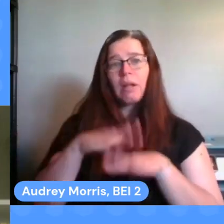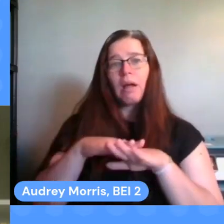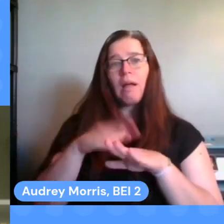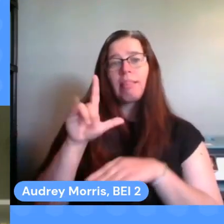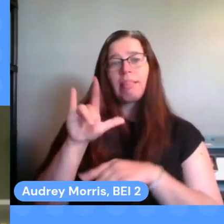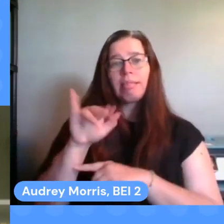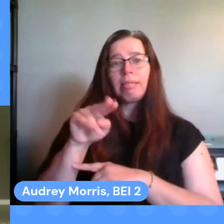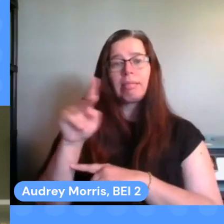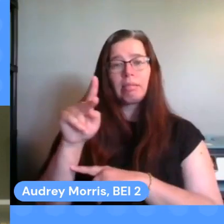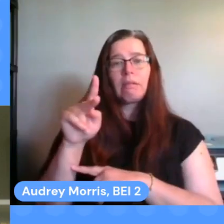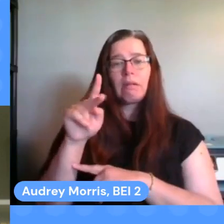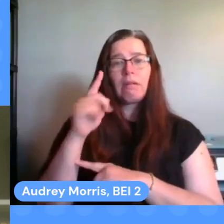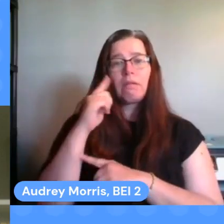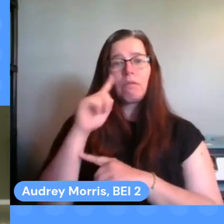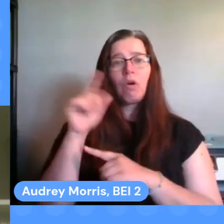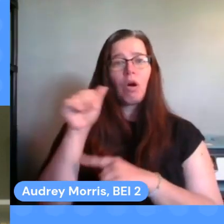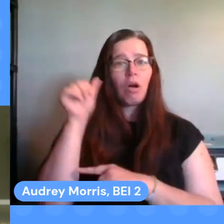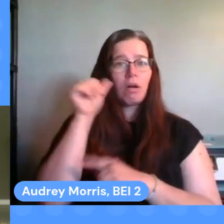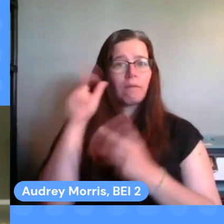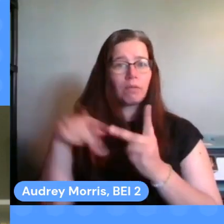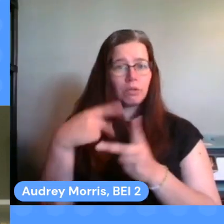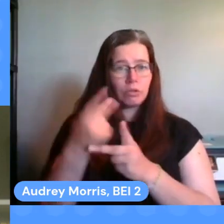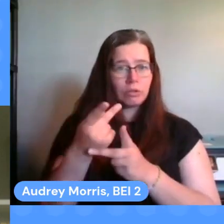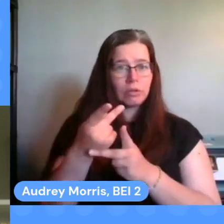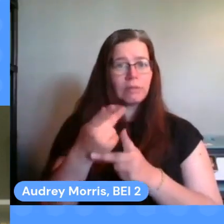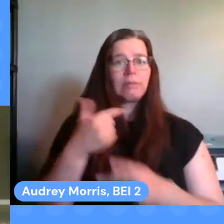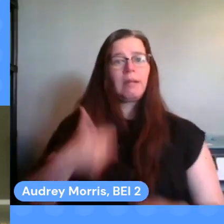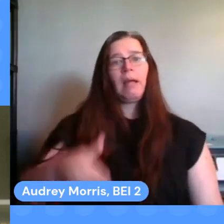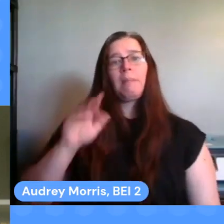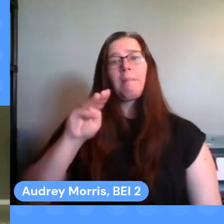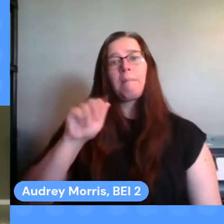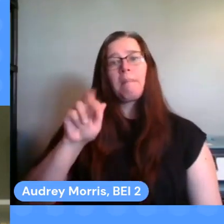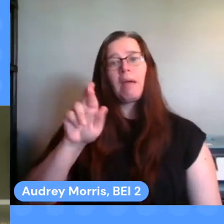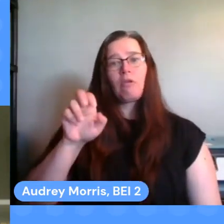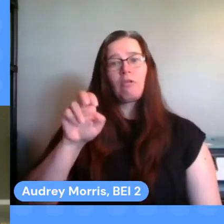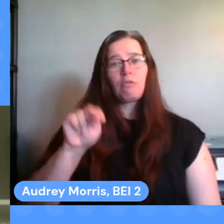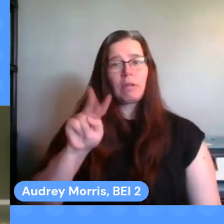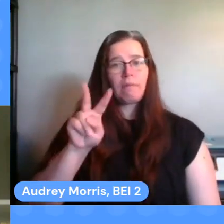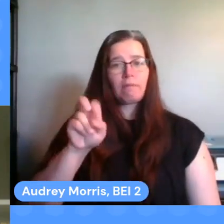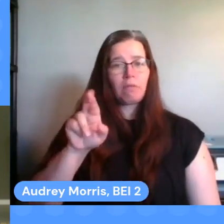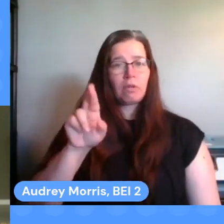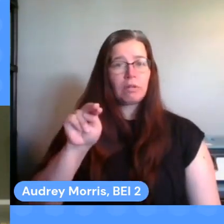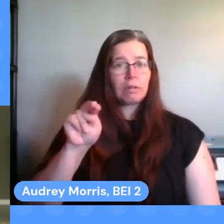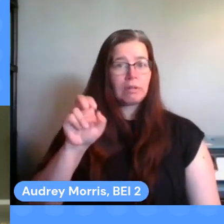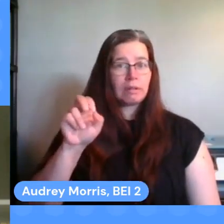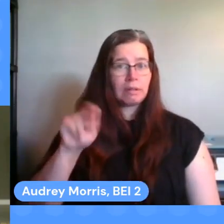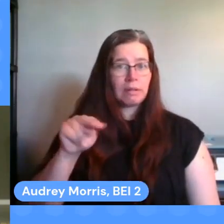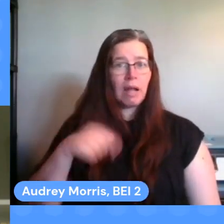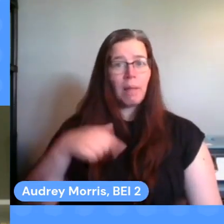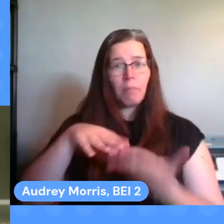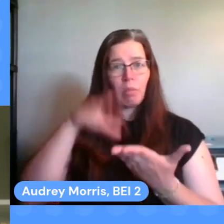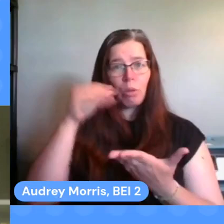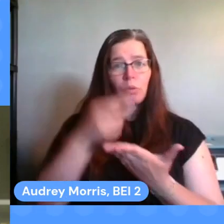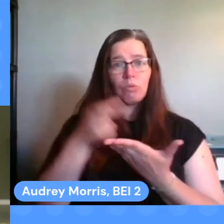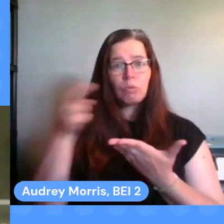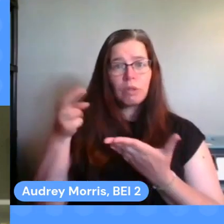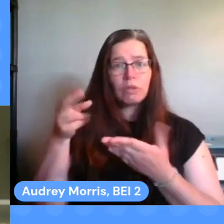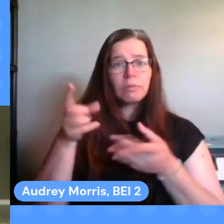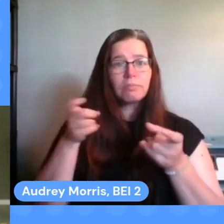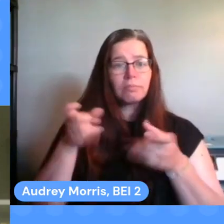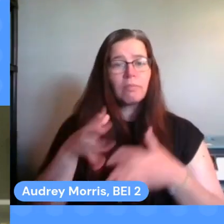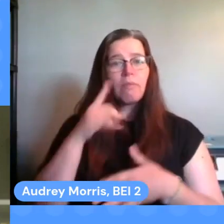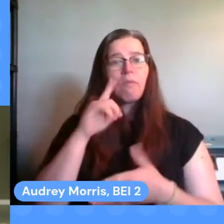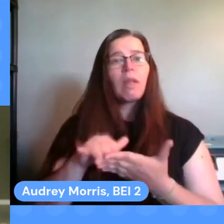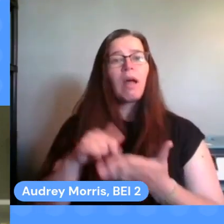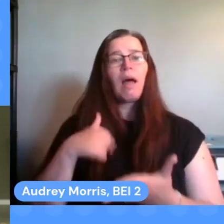audio versions. I'm Maren Vernon, Learning Resource Designer for the Scratch Foundation, and I'm honored to be one of your co-MCs